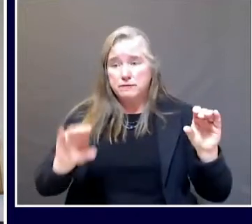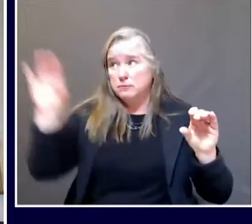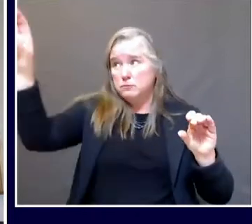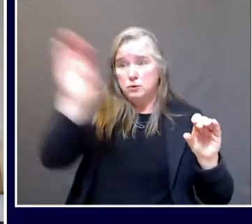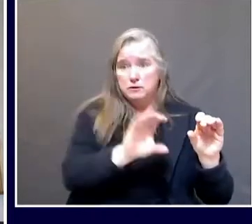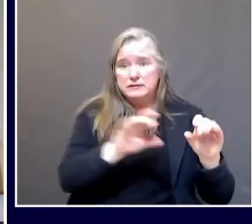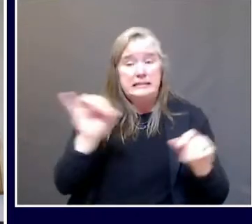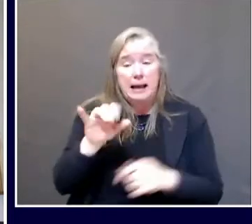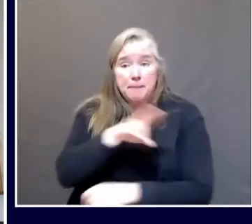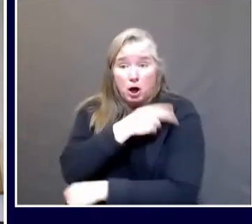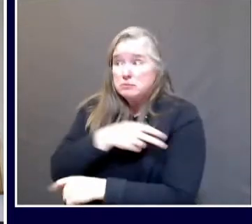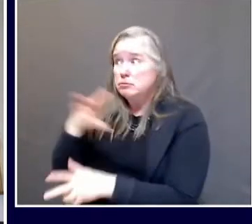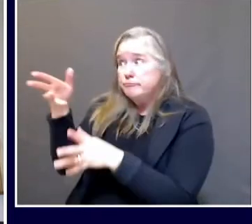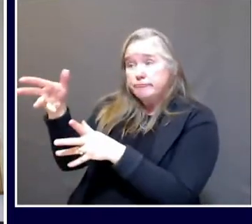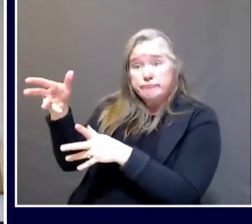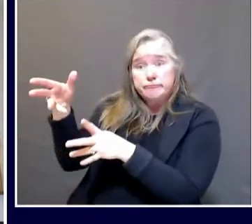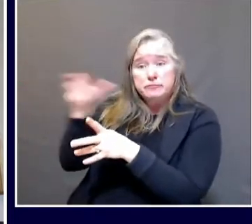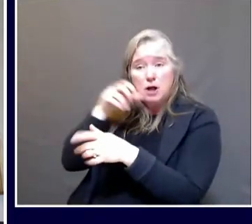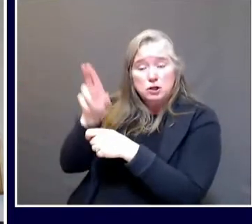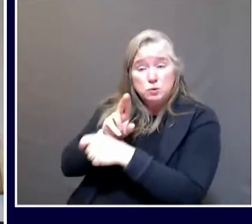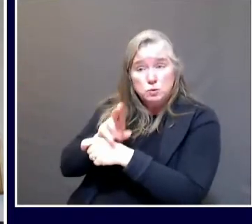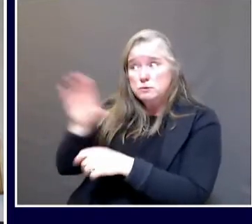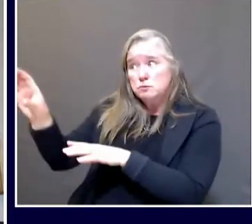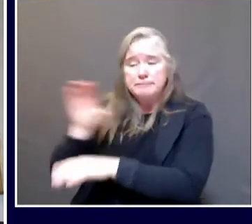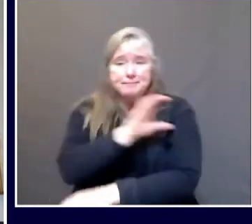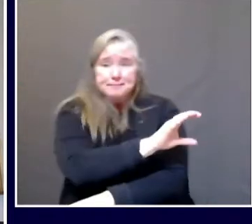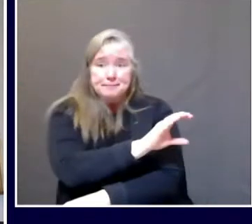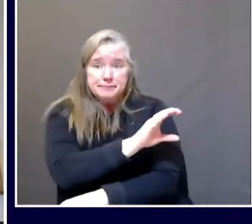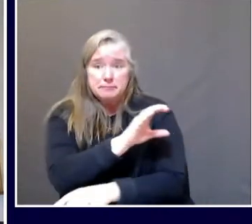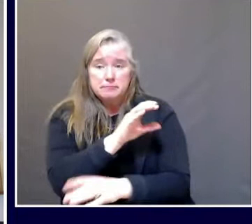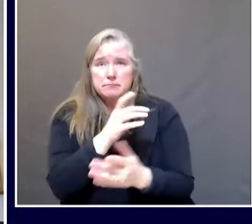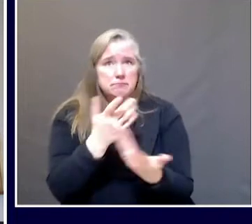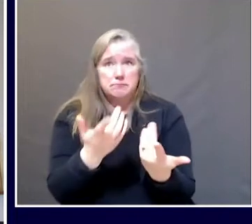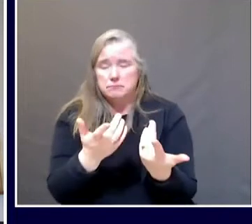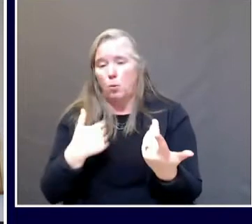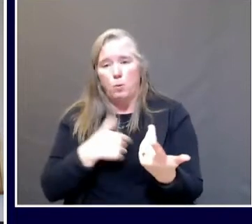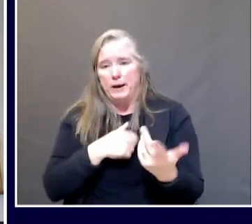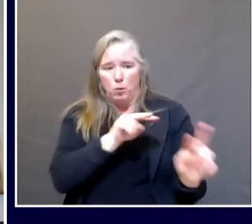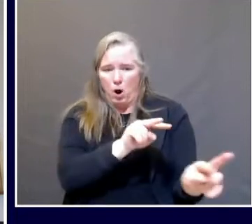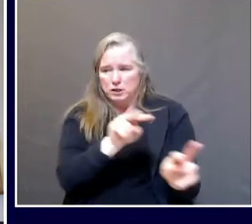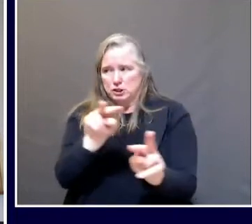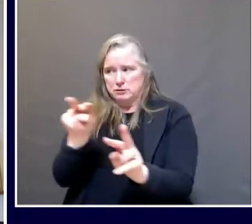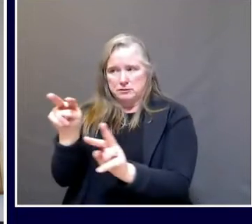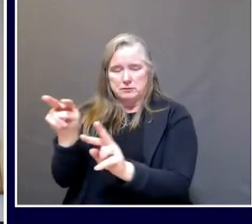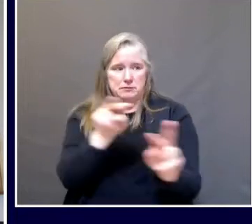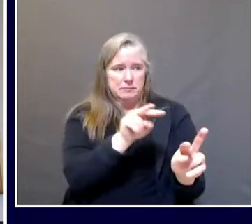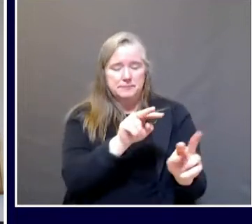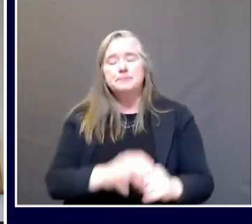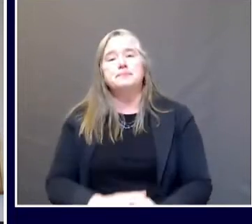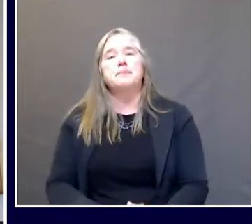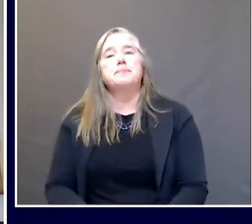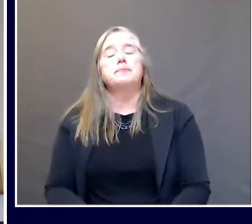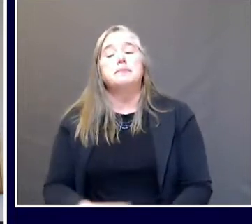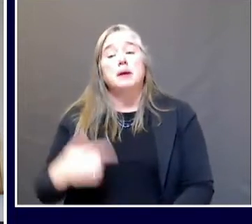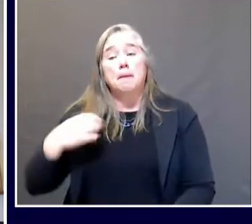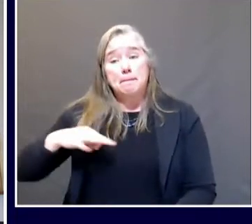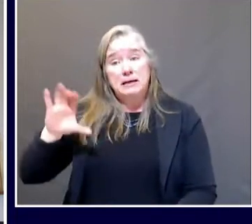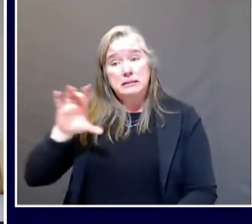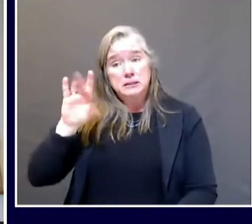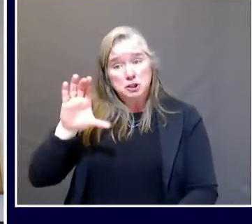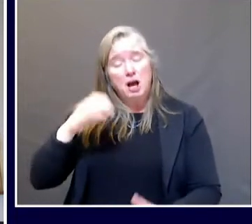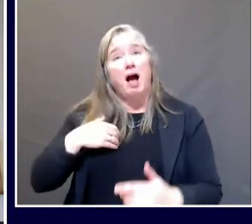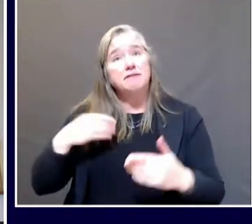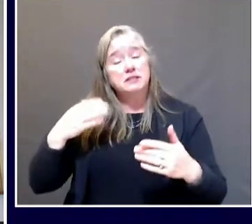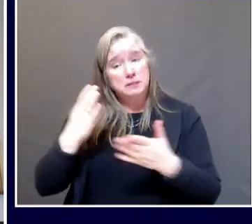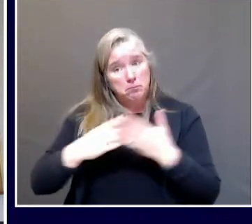Now, in connection with the questions you raised, we do have some leeway. Again, we've received